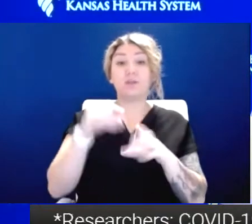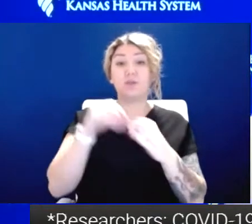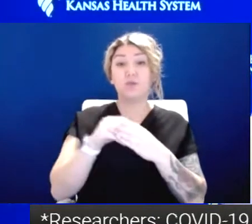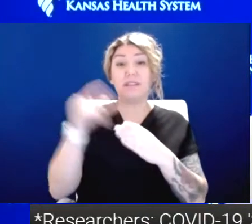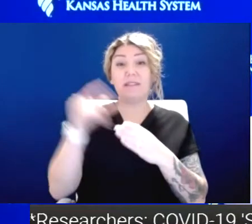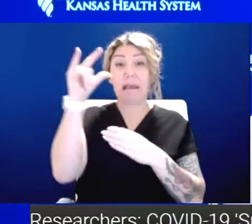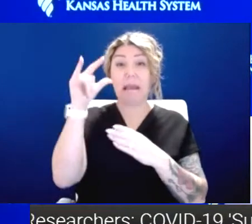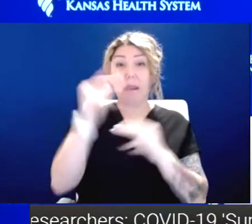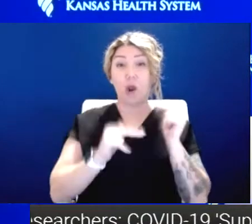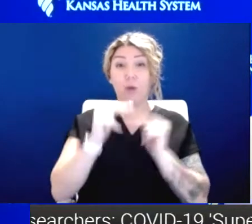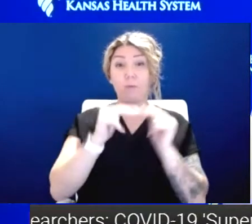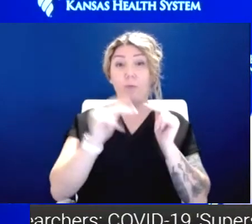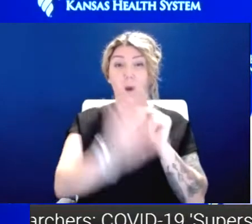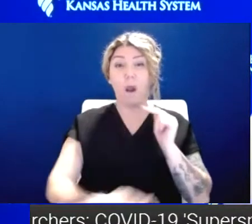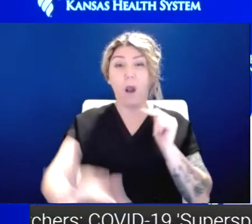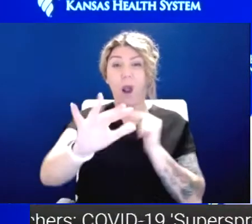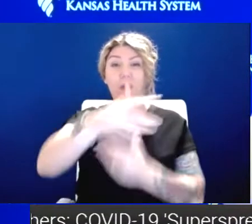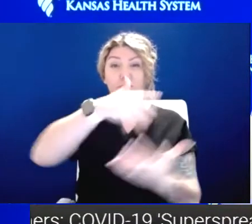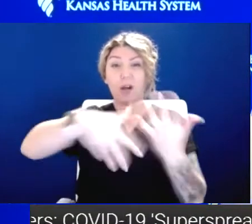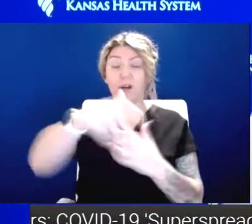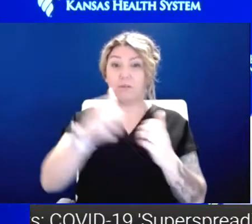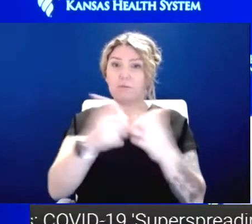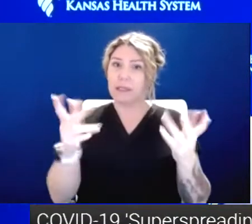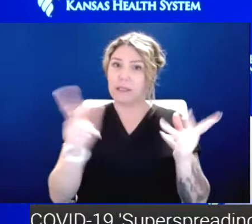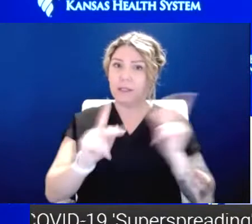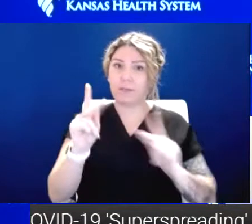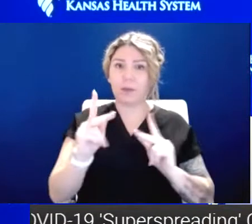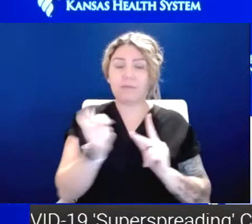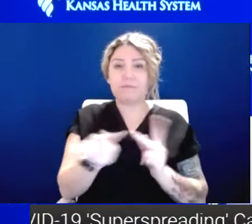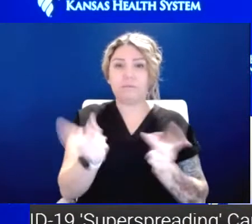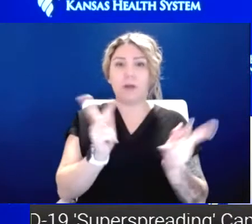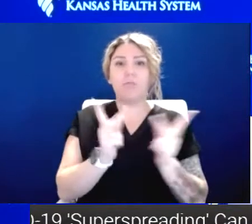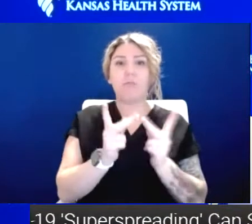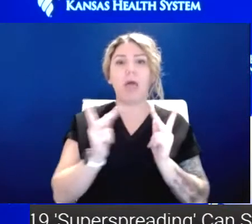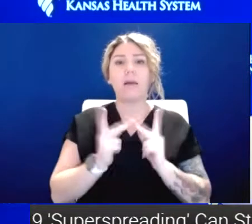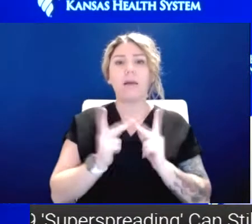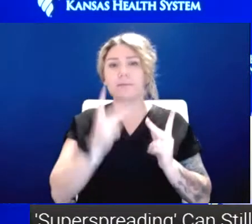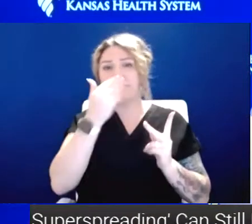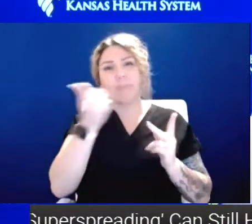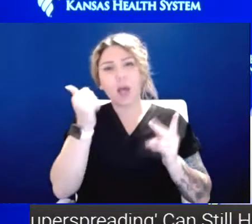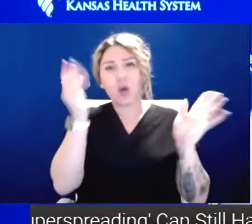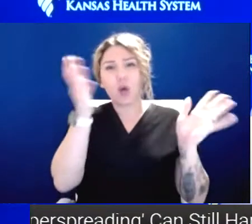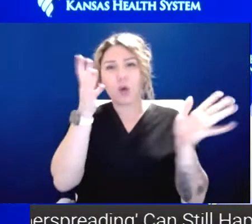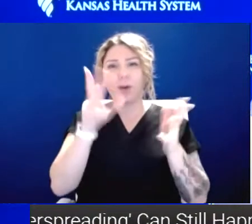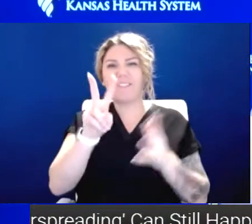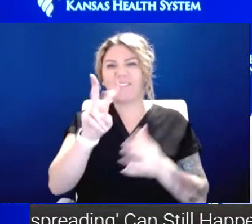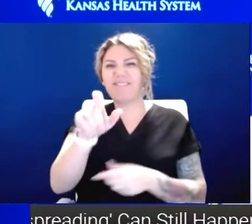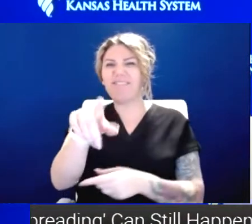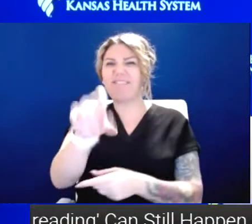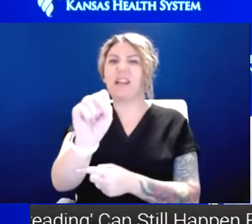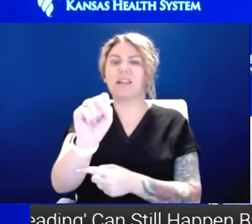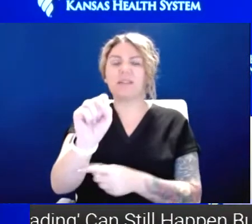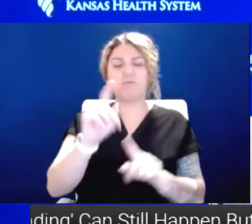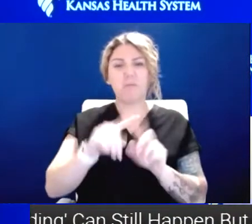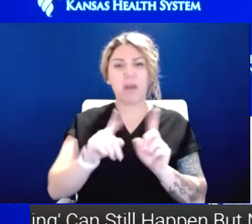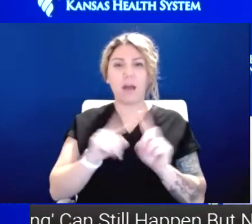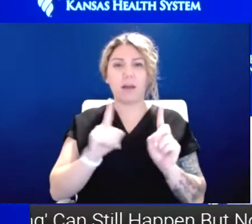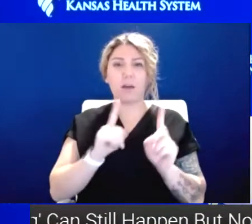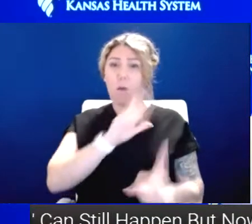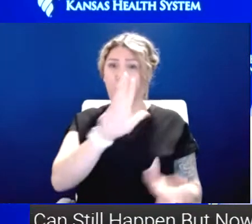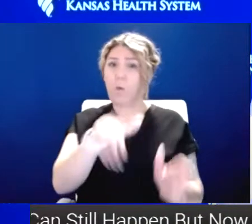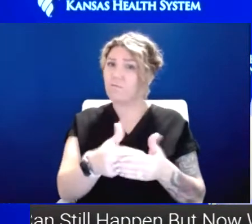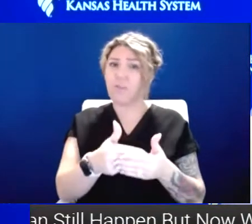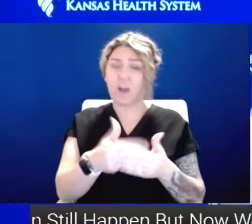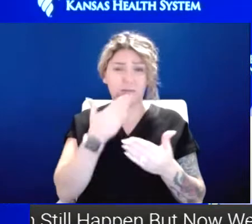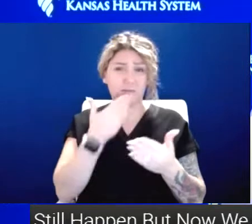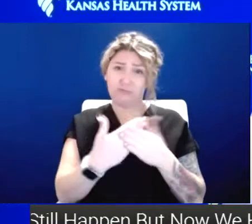just around so many people. Some places may have better ventilation than others. Overall, I think that is a good thing to do, is